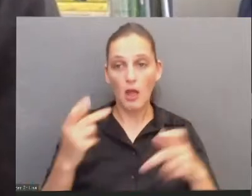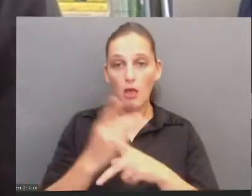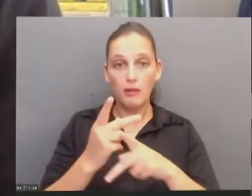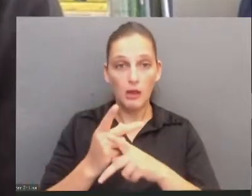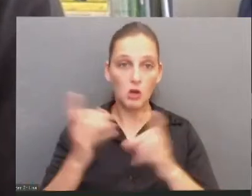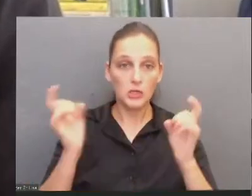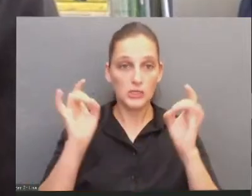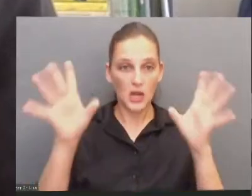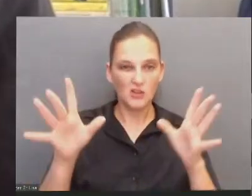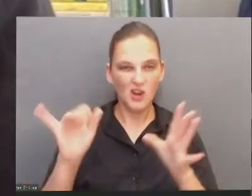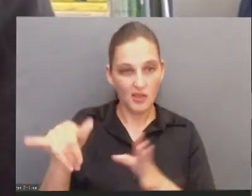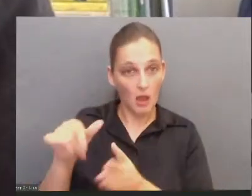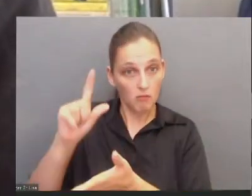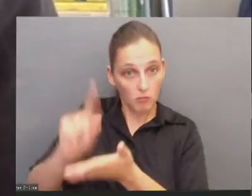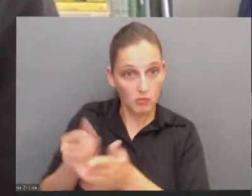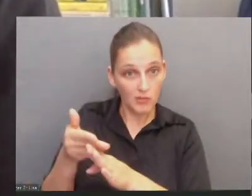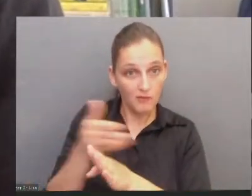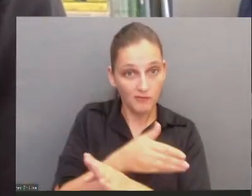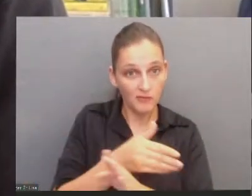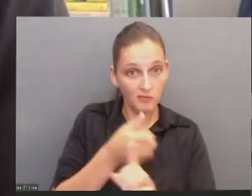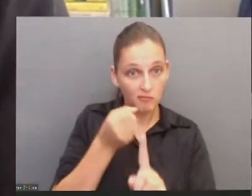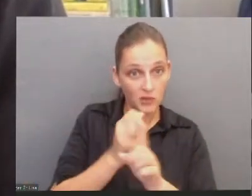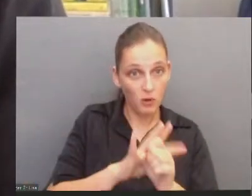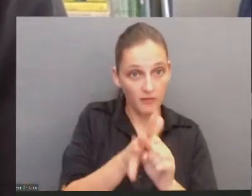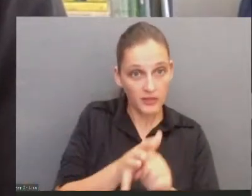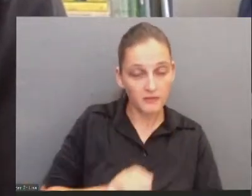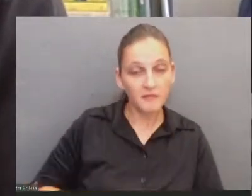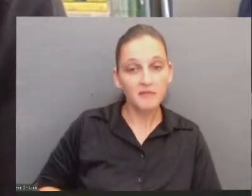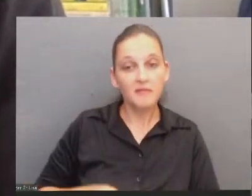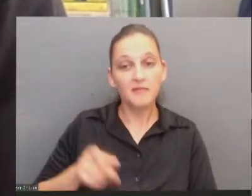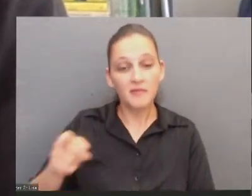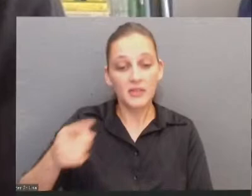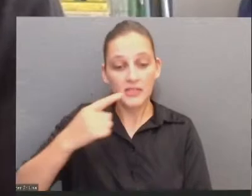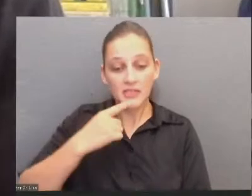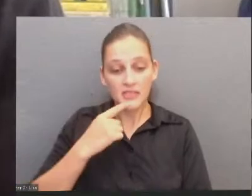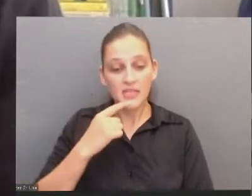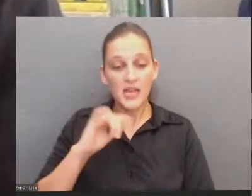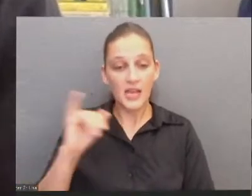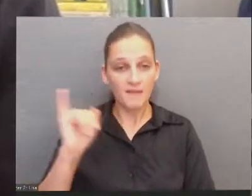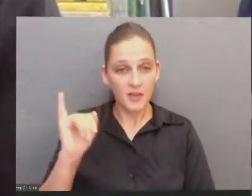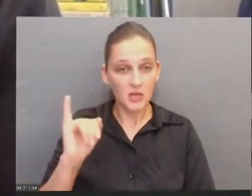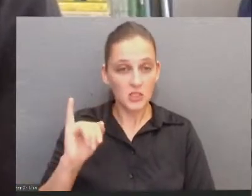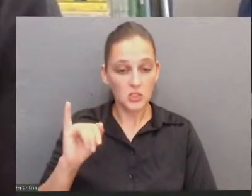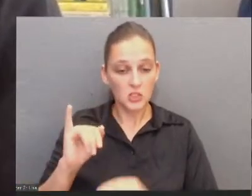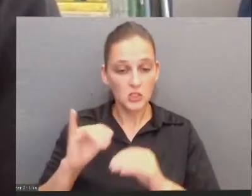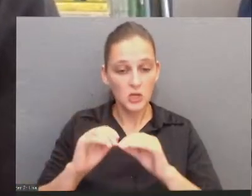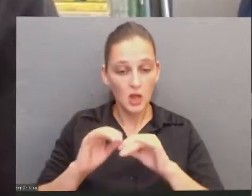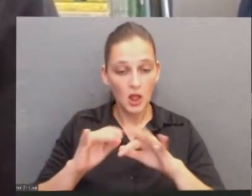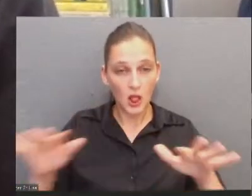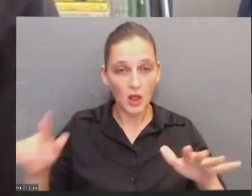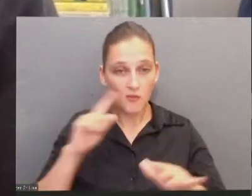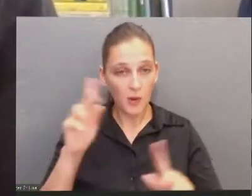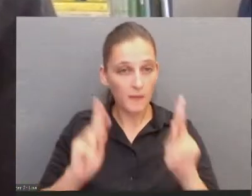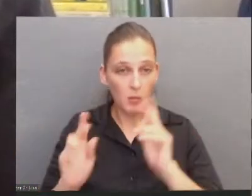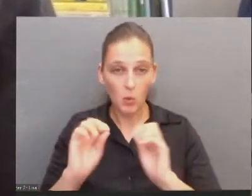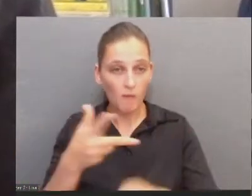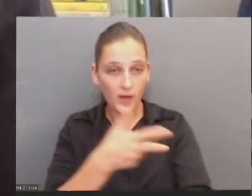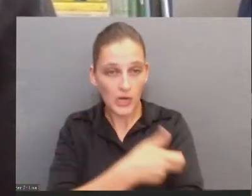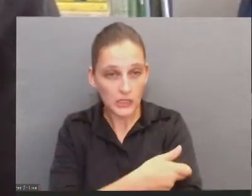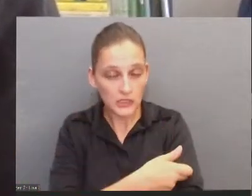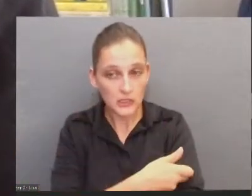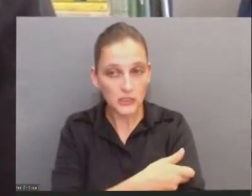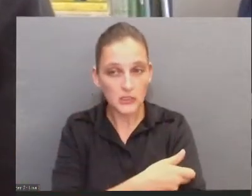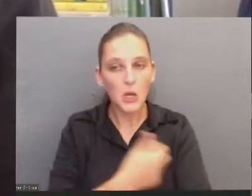state that factoring in new infections of unvaccinated people, we can conservatively expect more